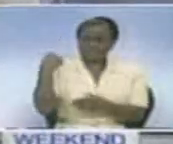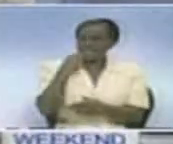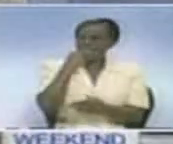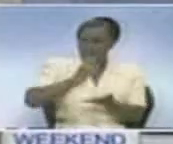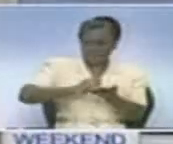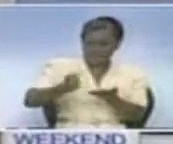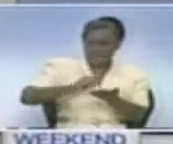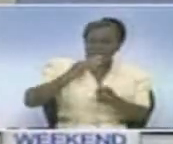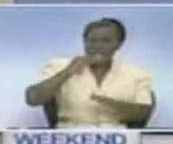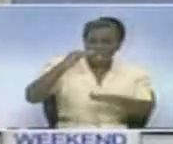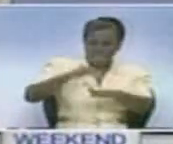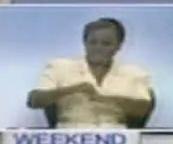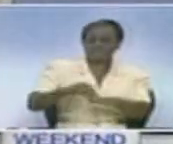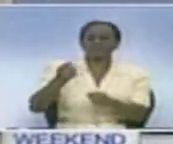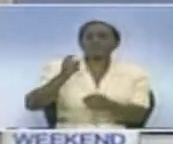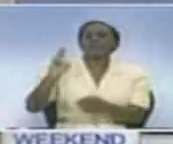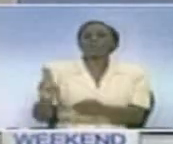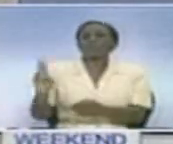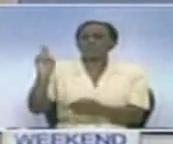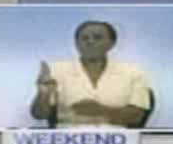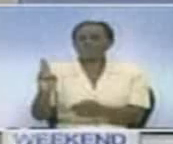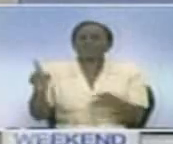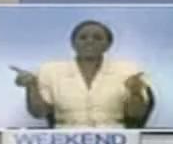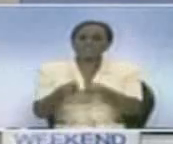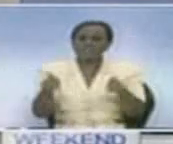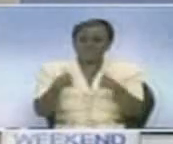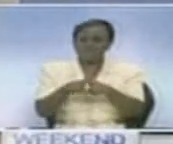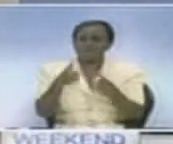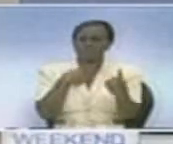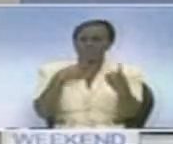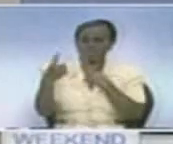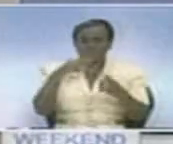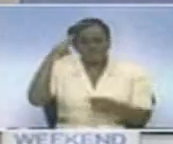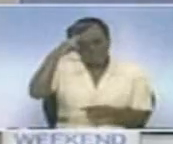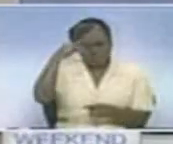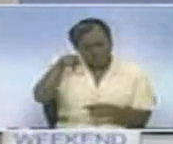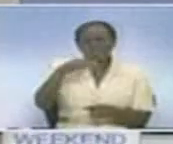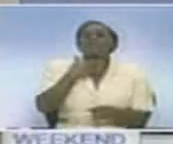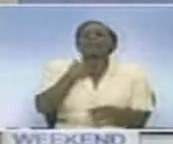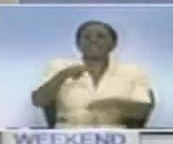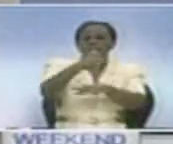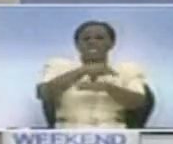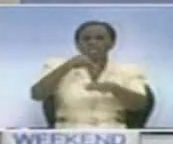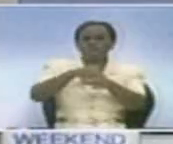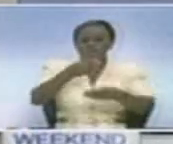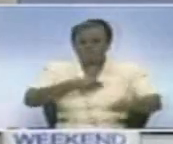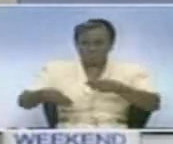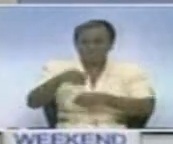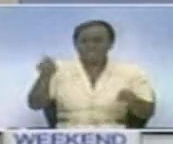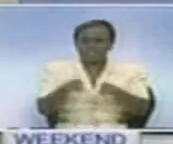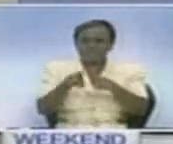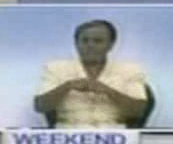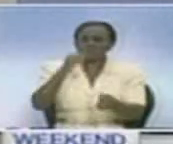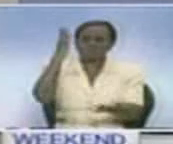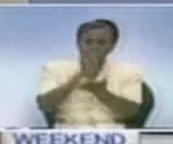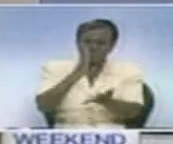wrote to the president, and of course in it he talked about his reasons for wanting a national dialogue, but also to assure the president that he